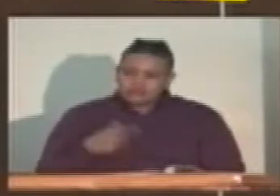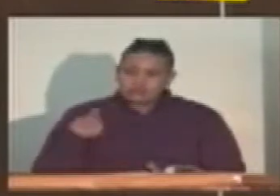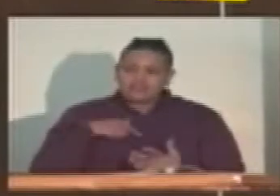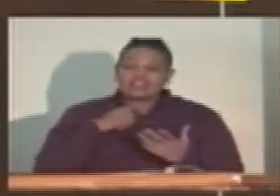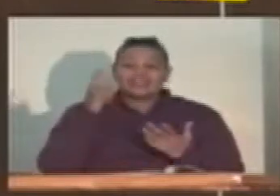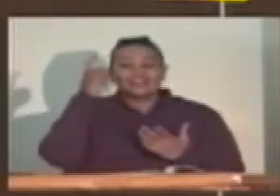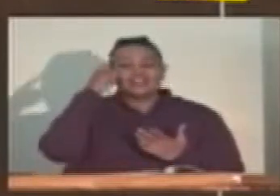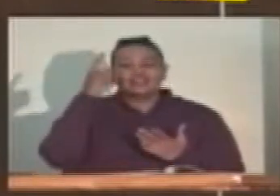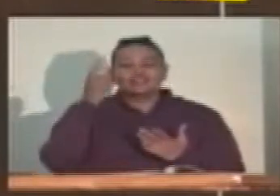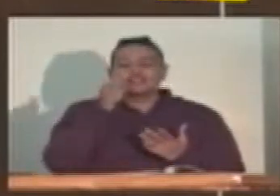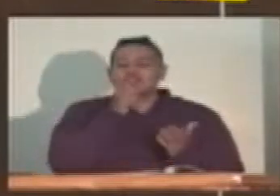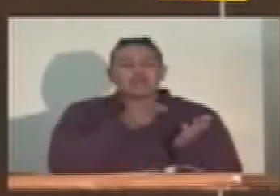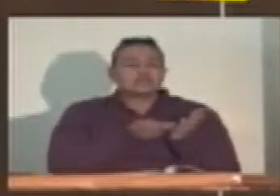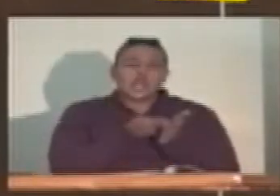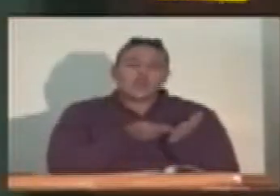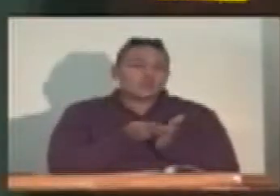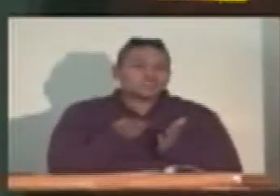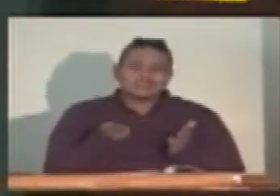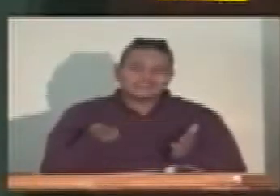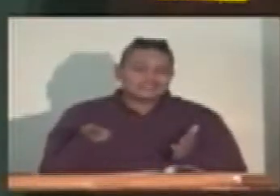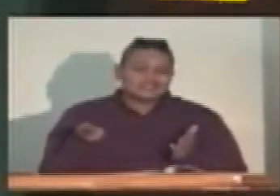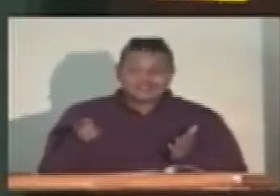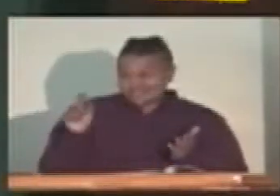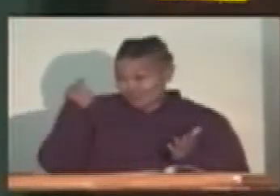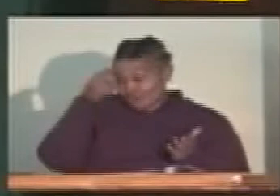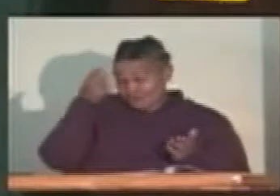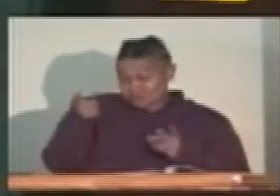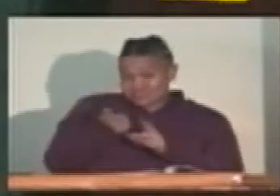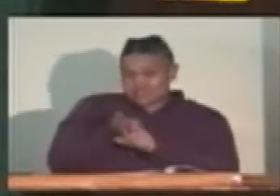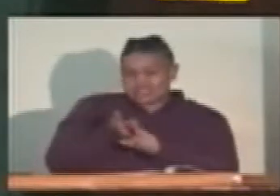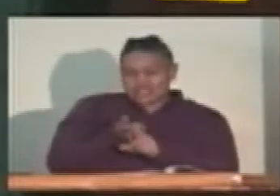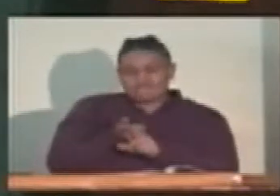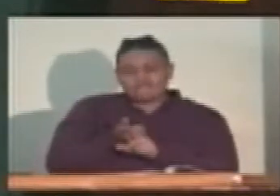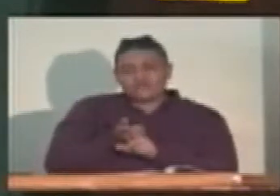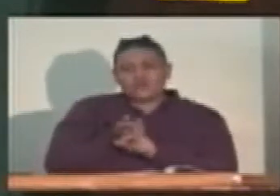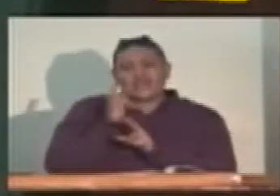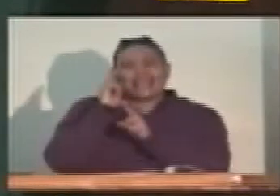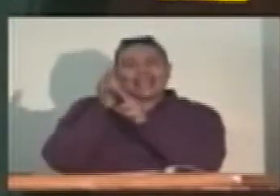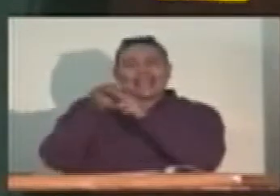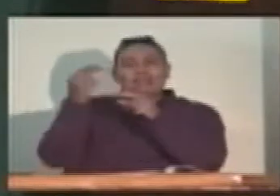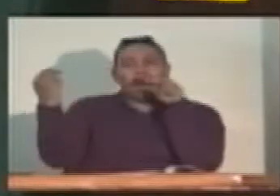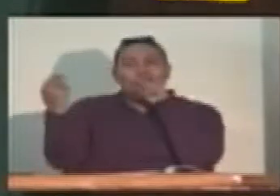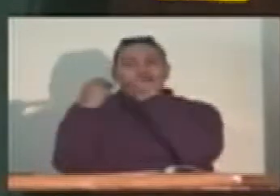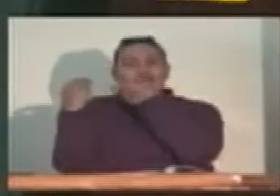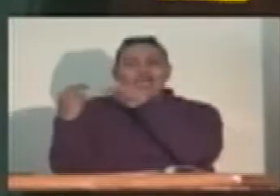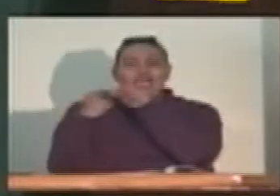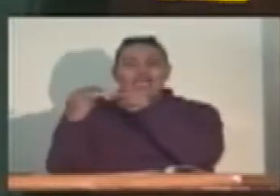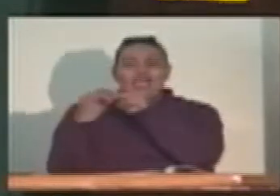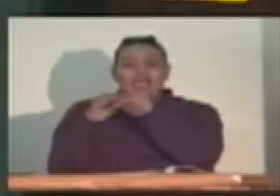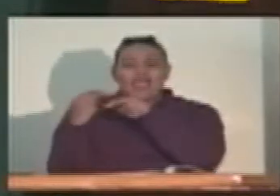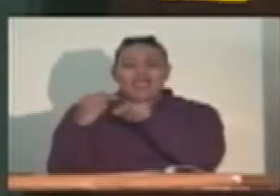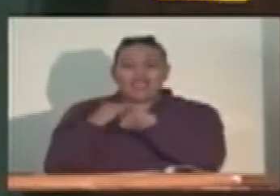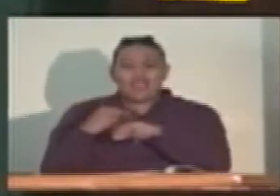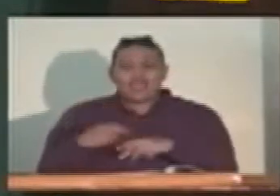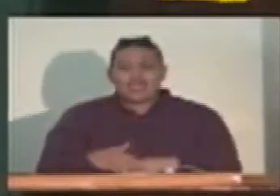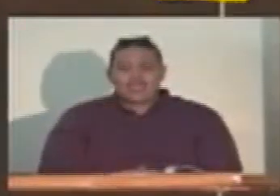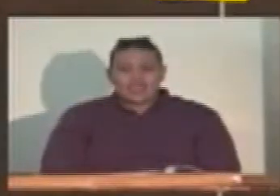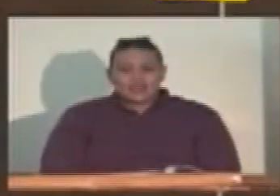disingenuous of the government to want to name the highway